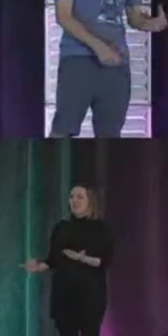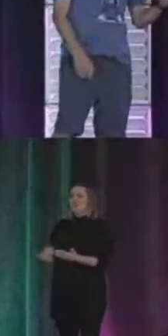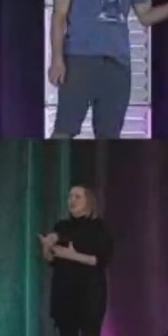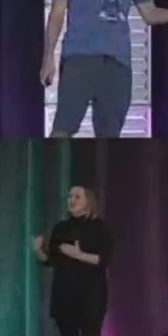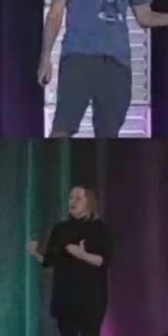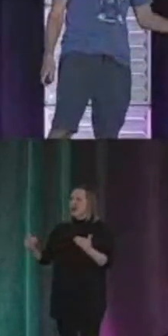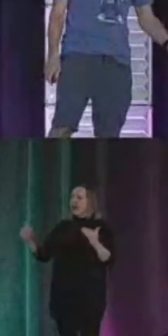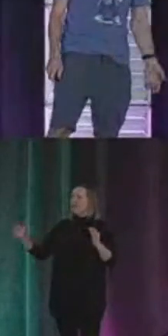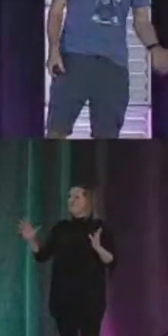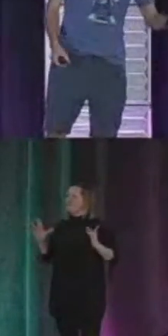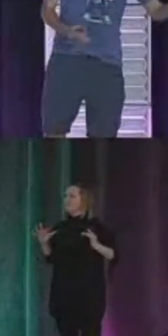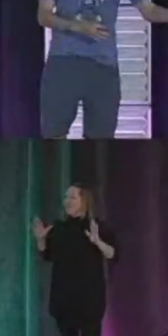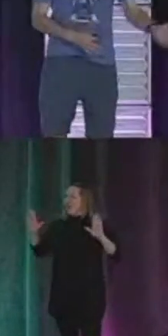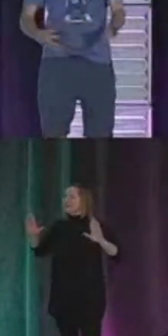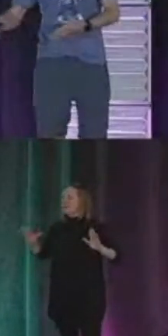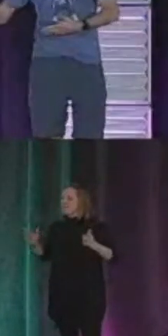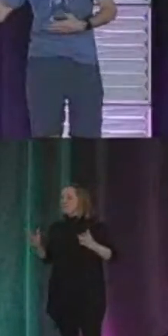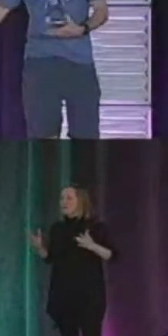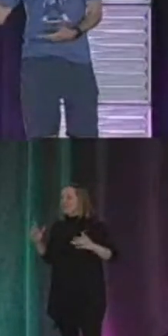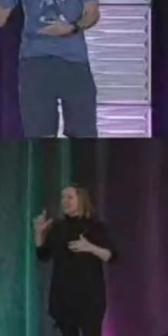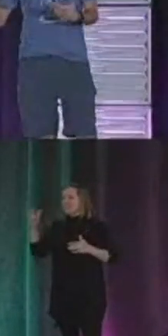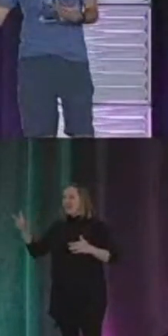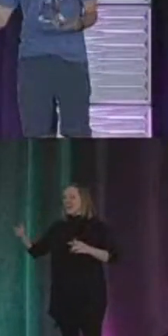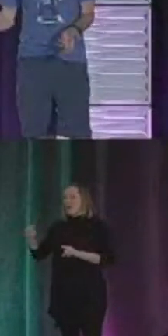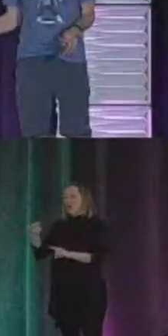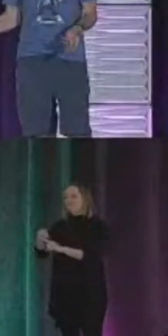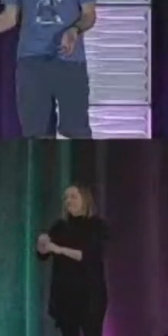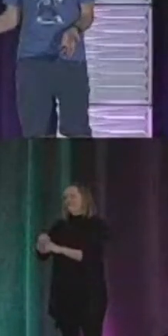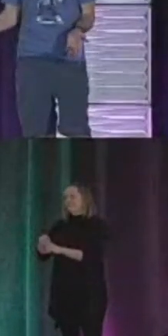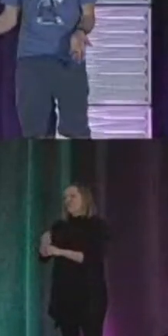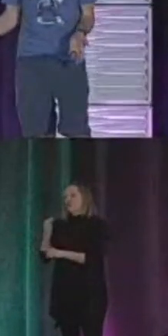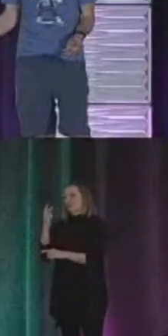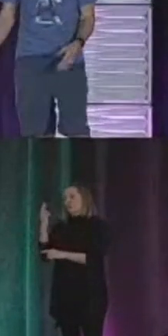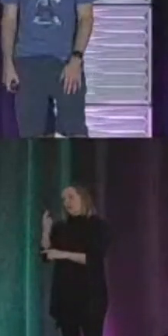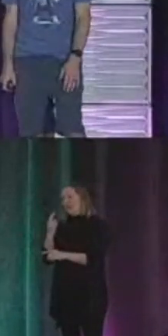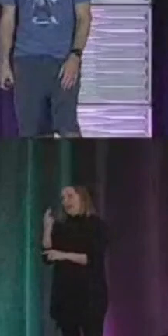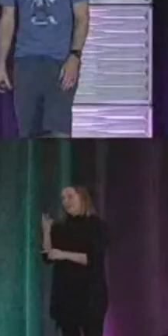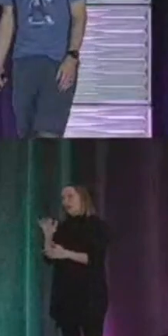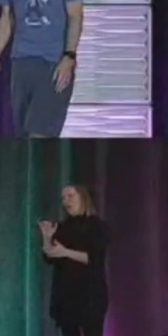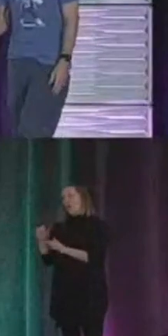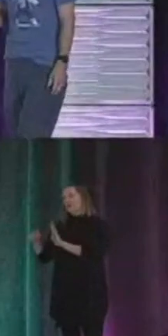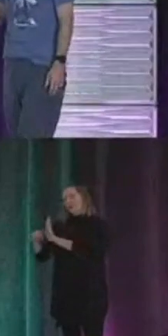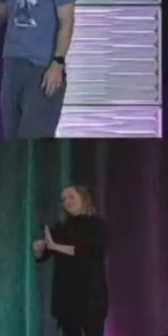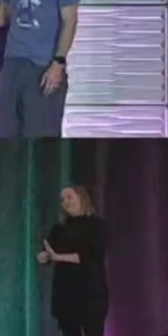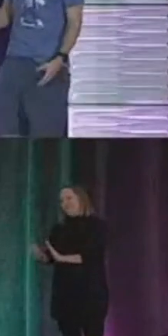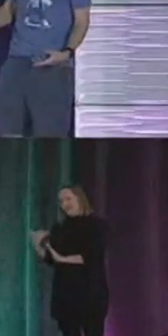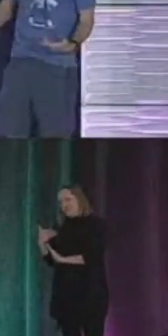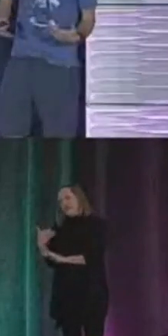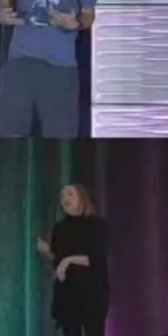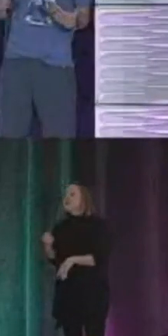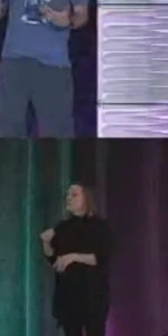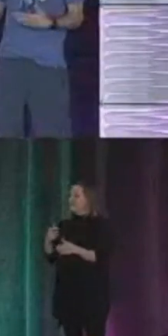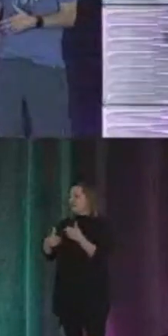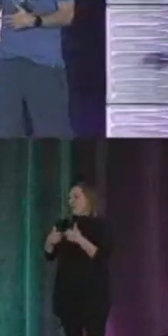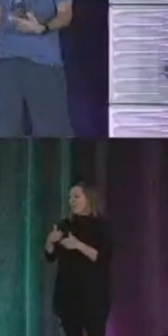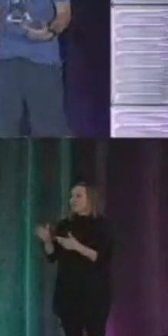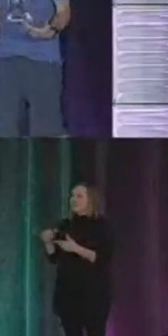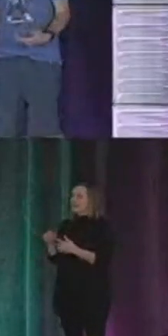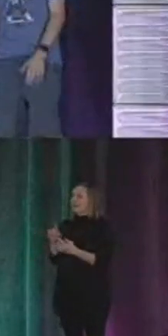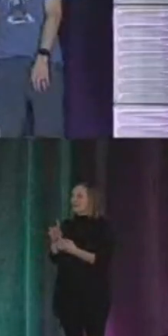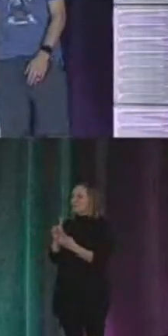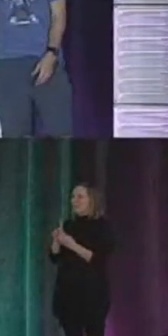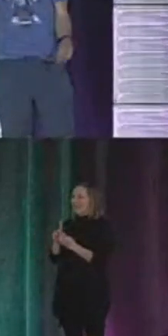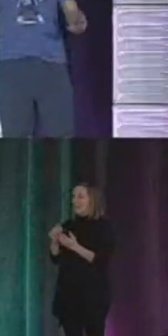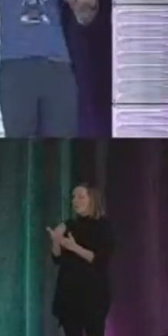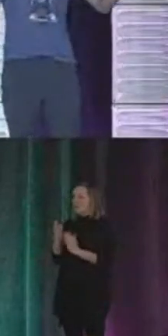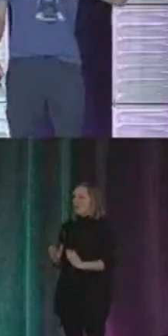killer and it's going to be amazing. And then later we find out, oh, like there actually are some trade-offs here. The problem is it's kind of like dating somebody